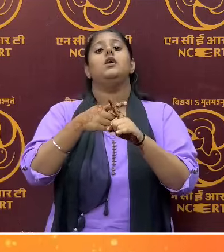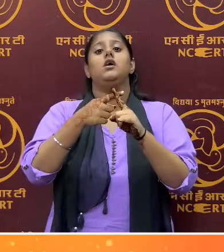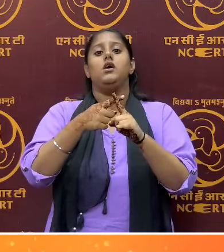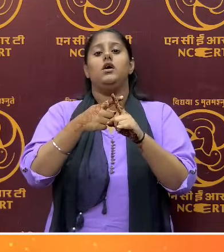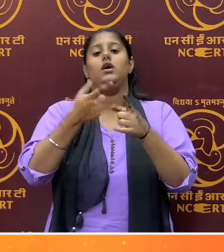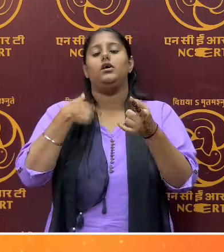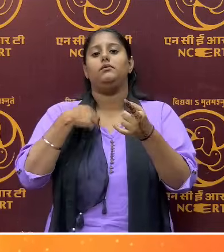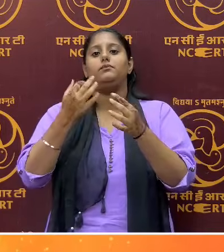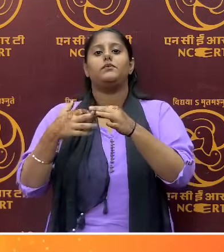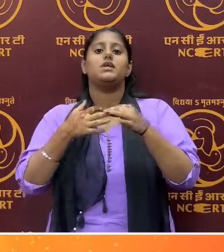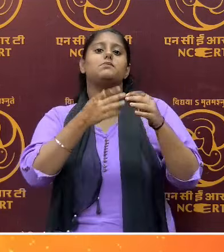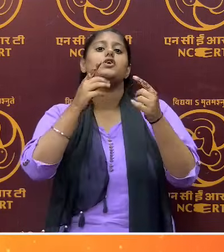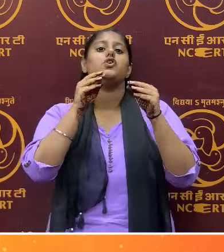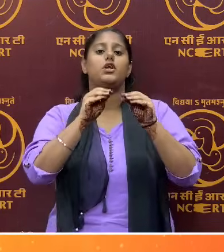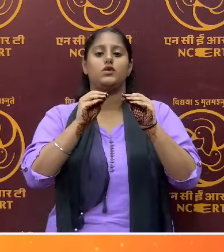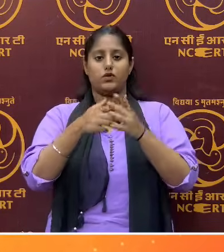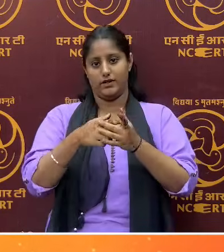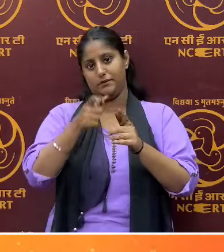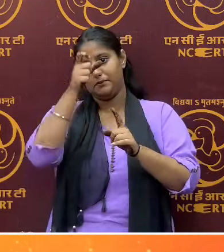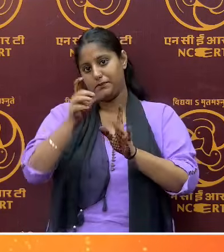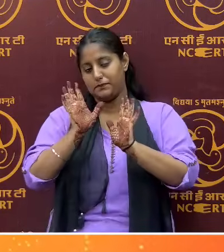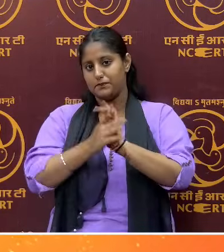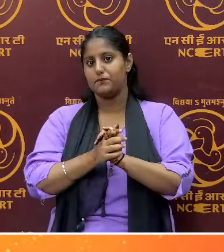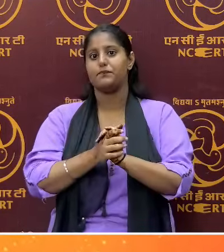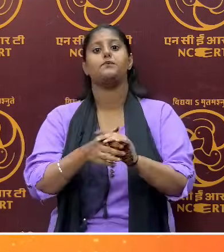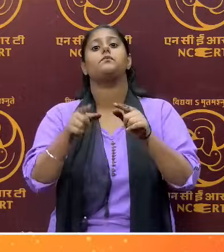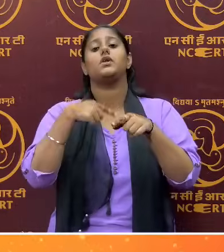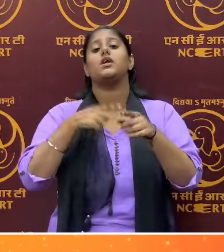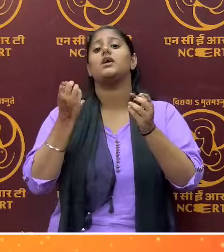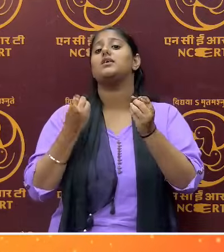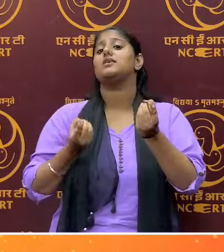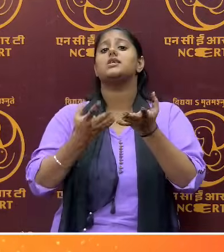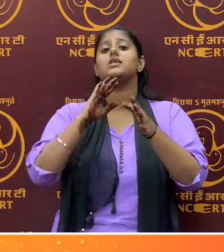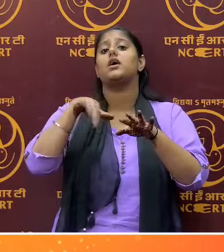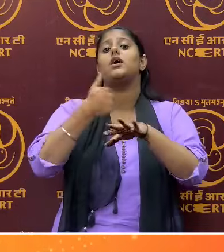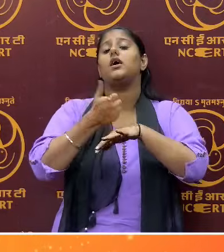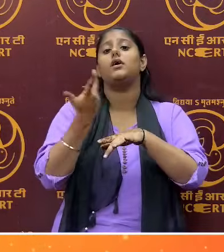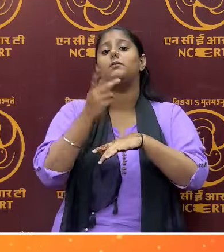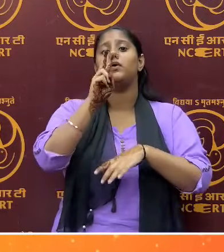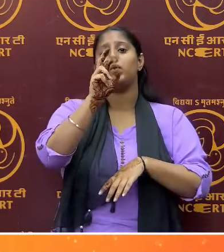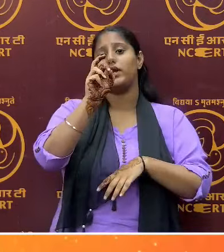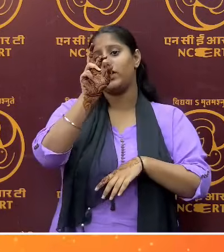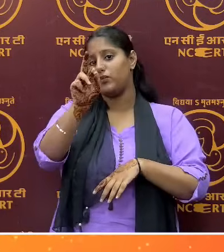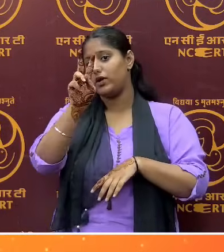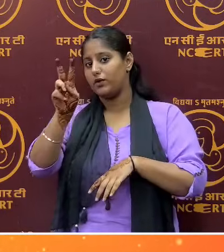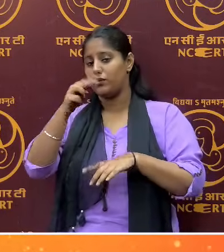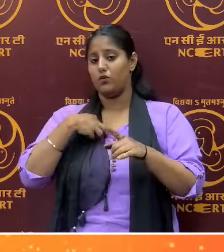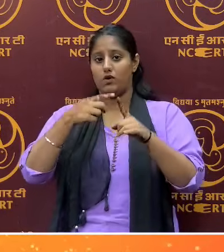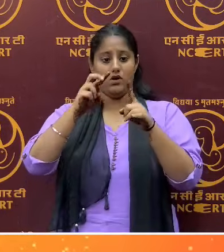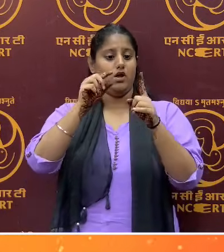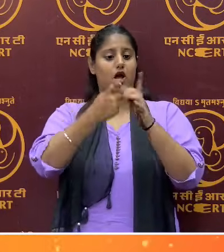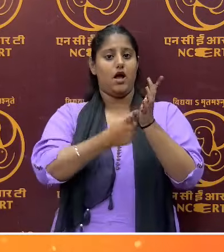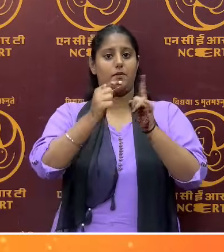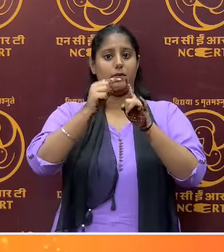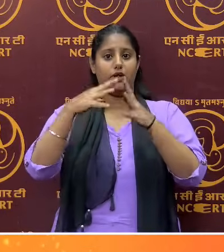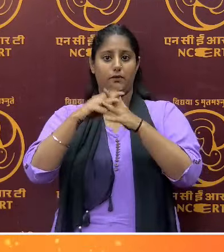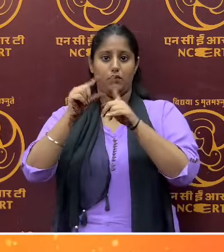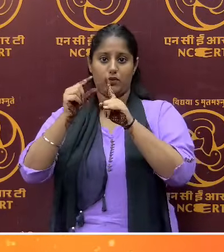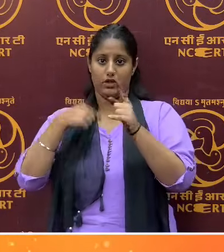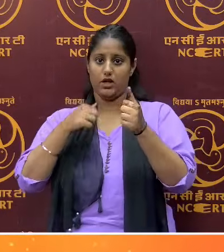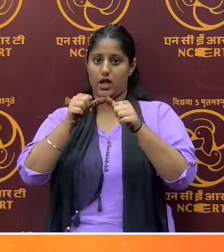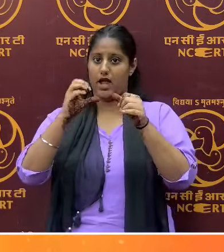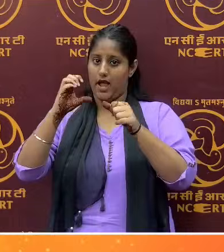educators. Now, this application was launched in 2022 in the alignment of RPWD Act as well as vision